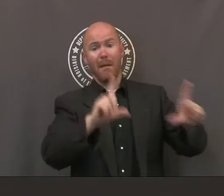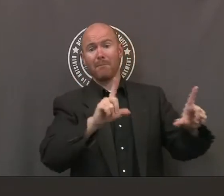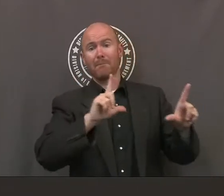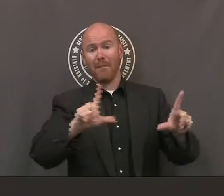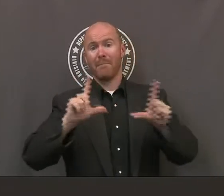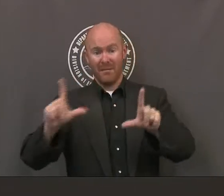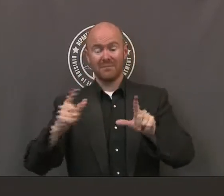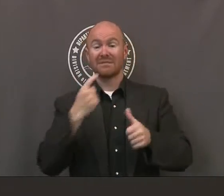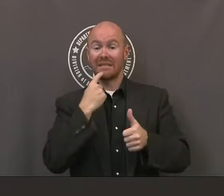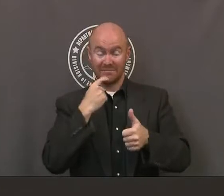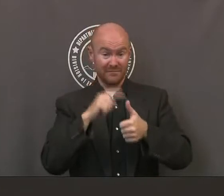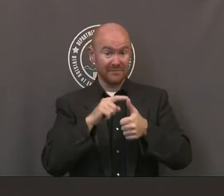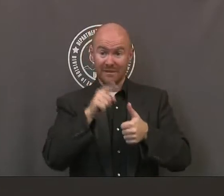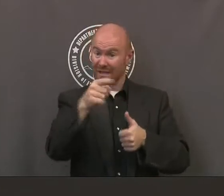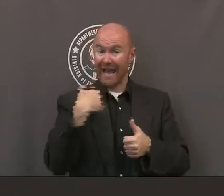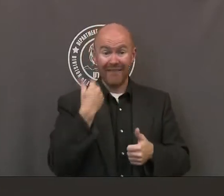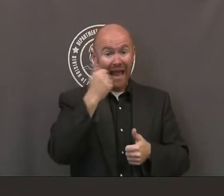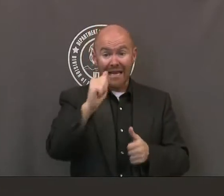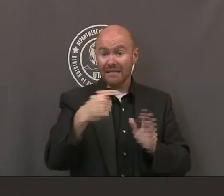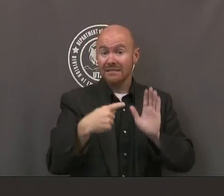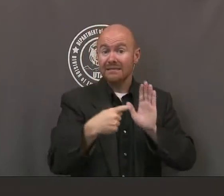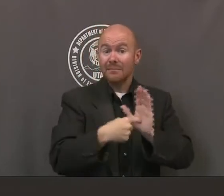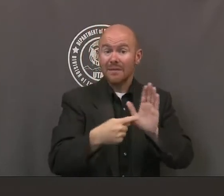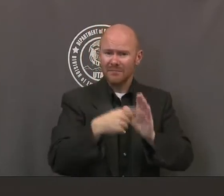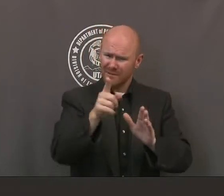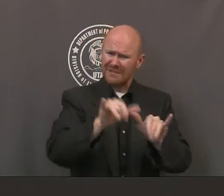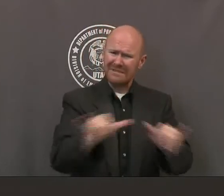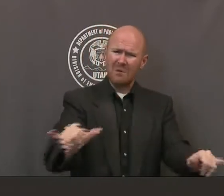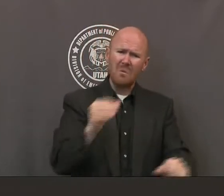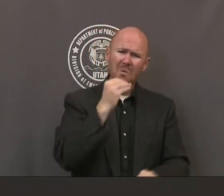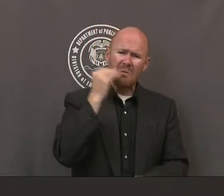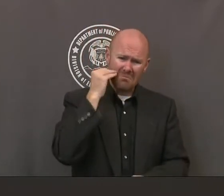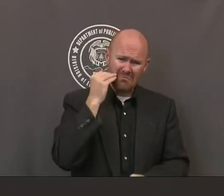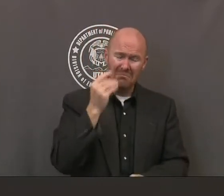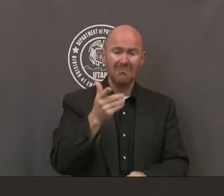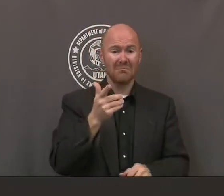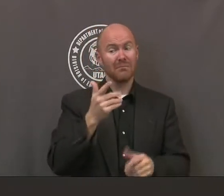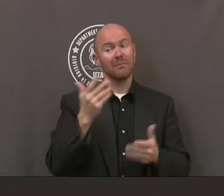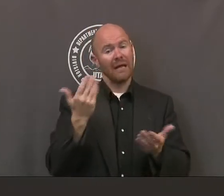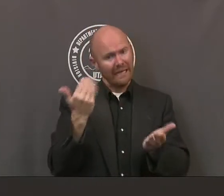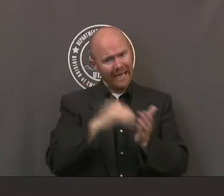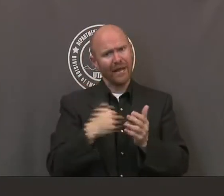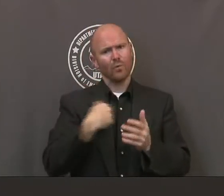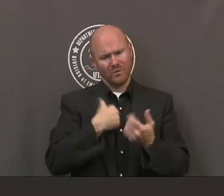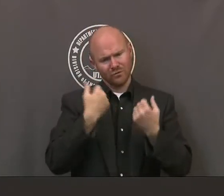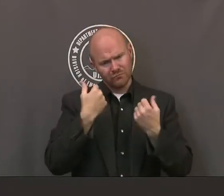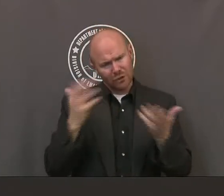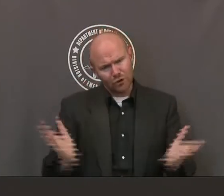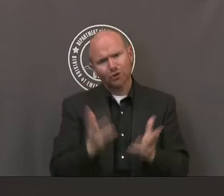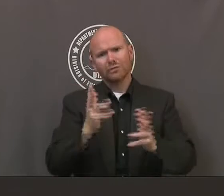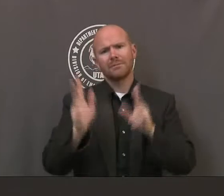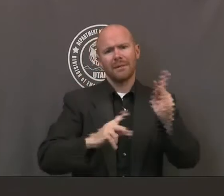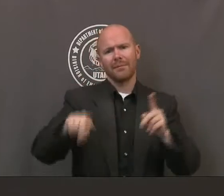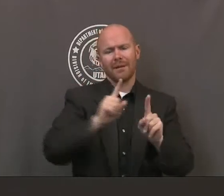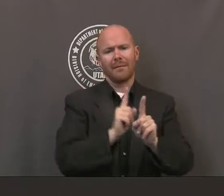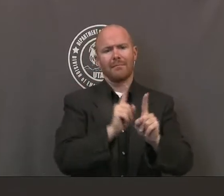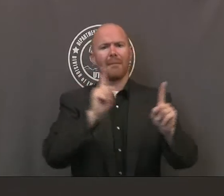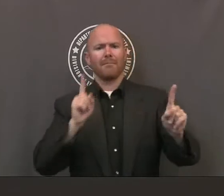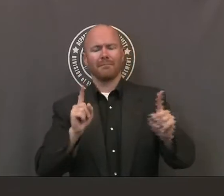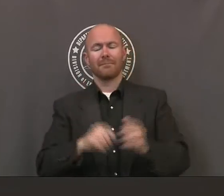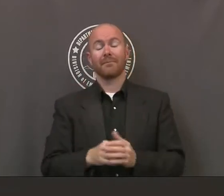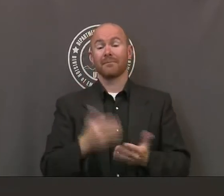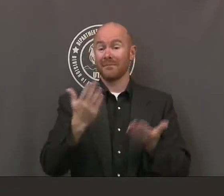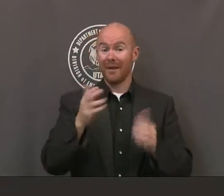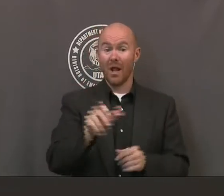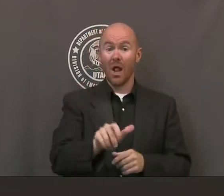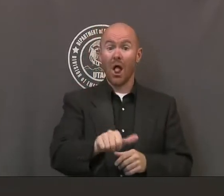and asking employees and customers with symptoms to stay home and encourage physical distancing, offering alternative pickup options when